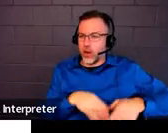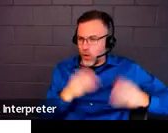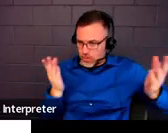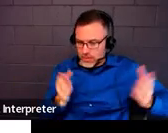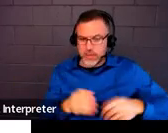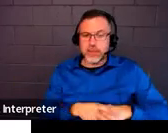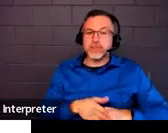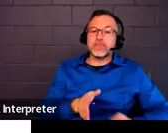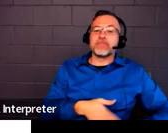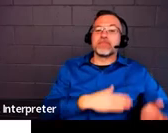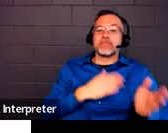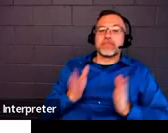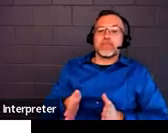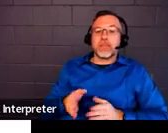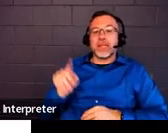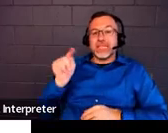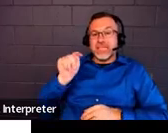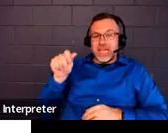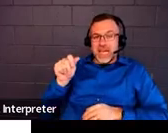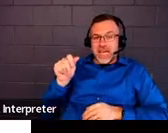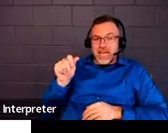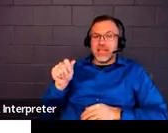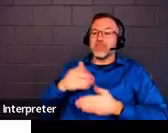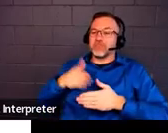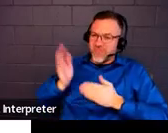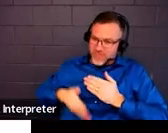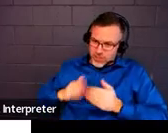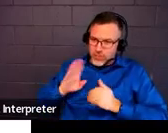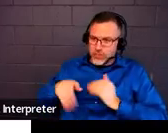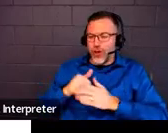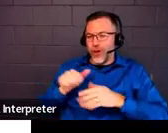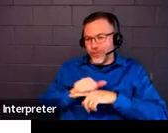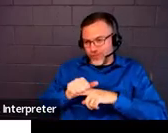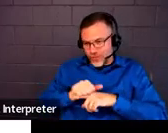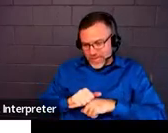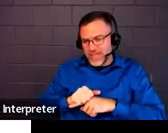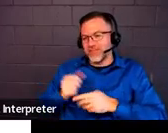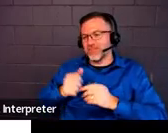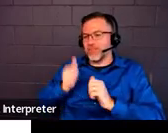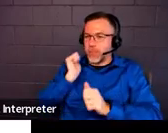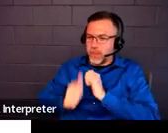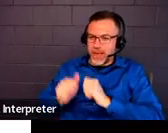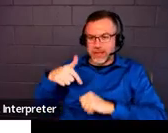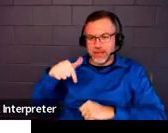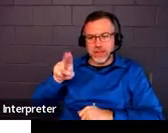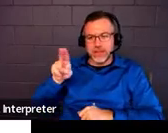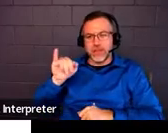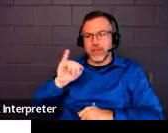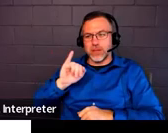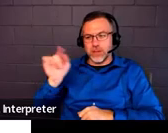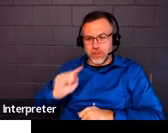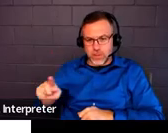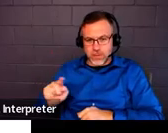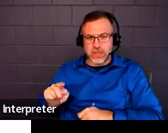on completing those online training modules in the platform and passing the quiz and reviewing the directions for test administration.